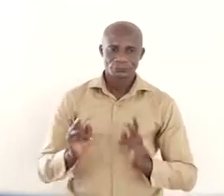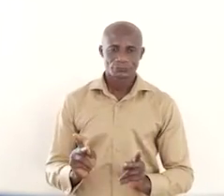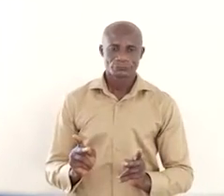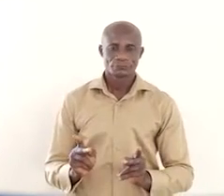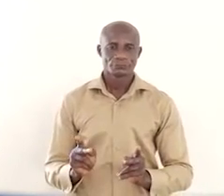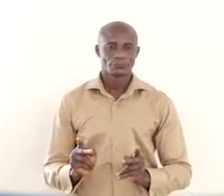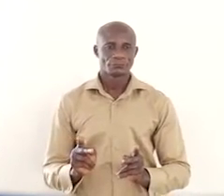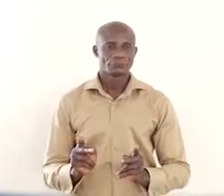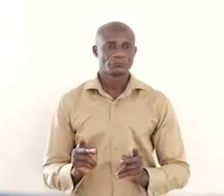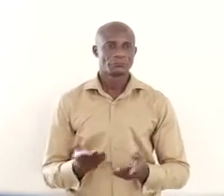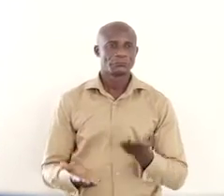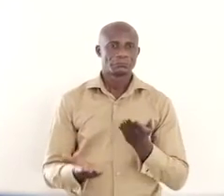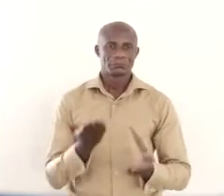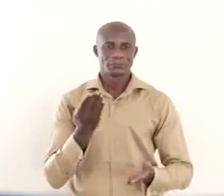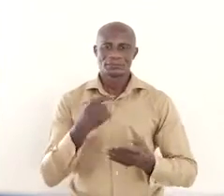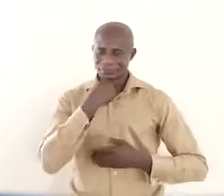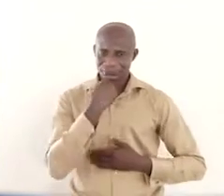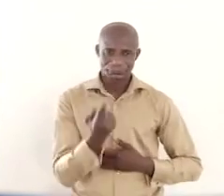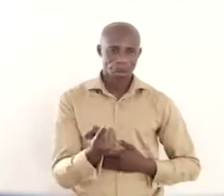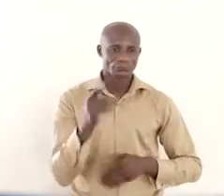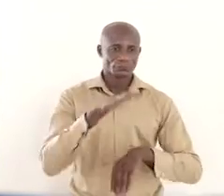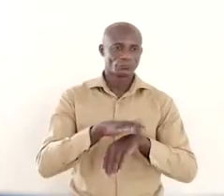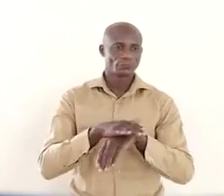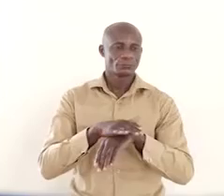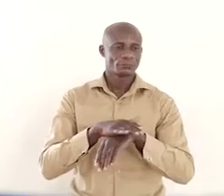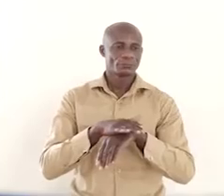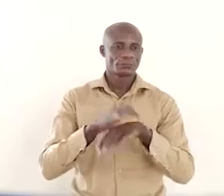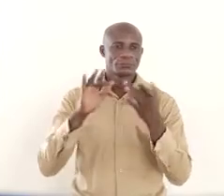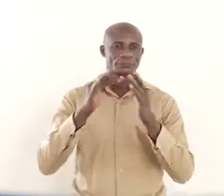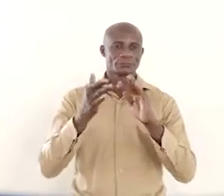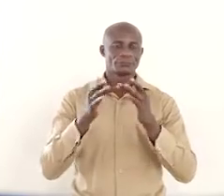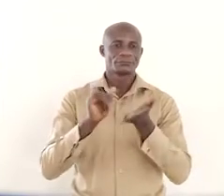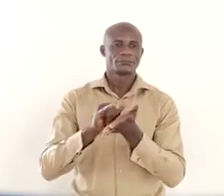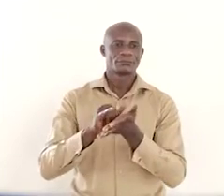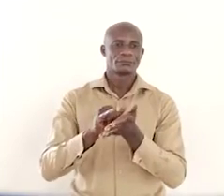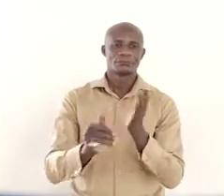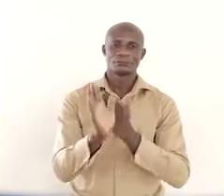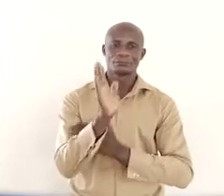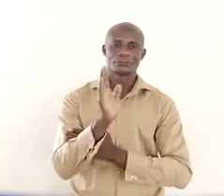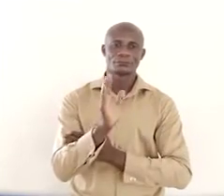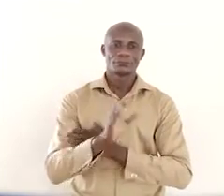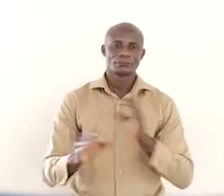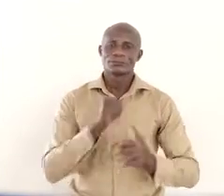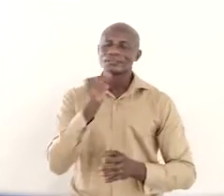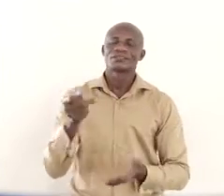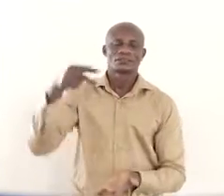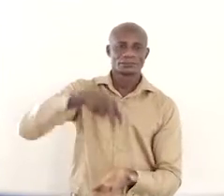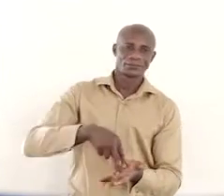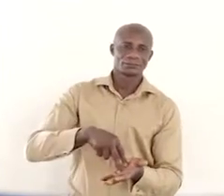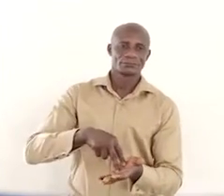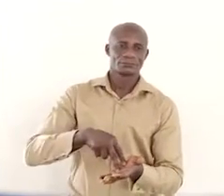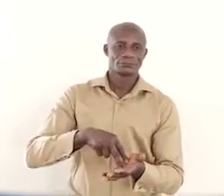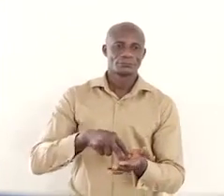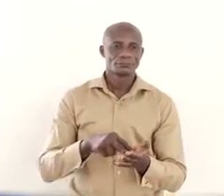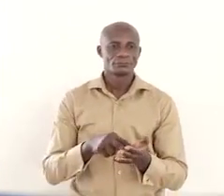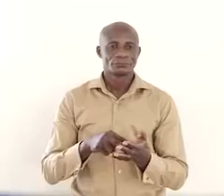Some people, they might say on the internet that God did not actually raise up from